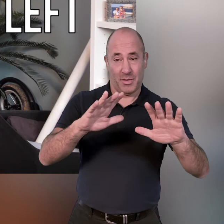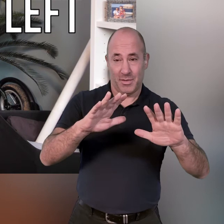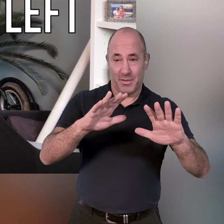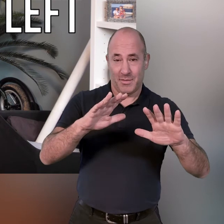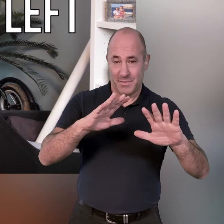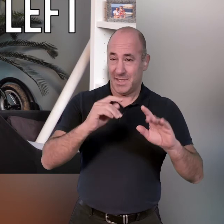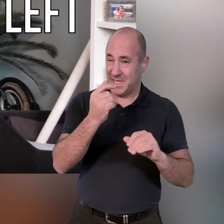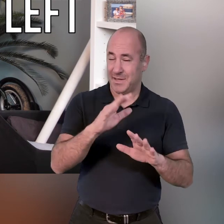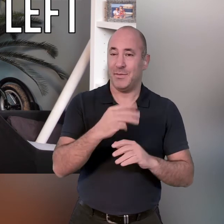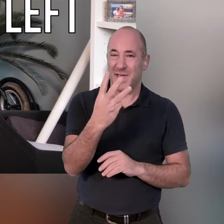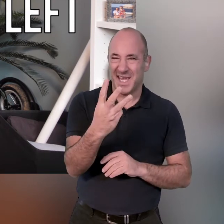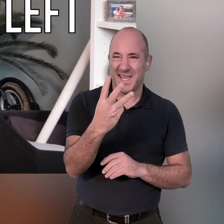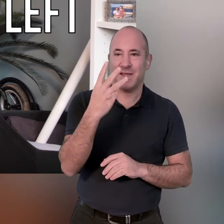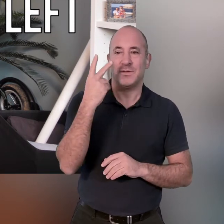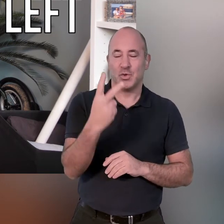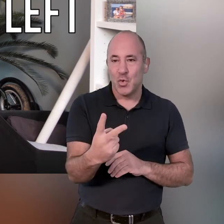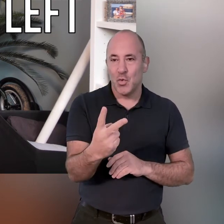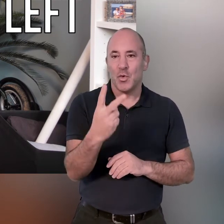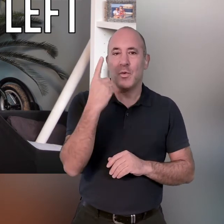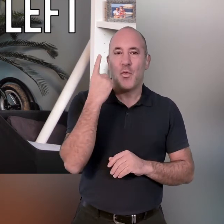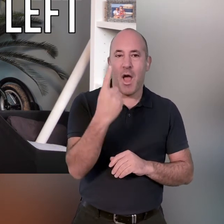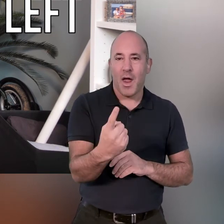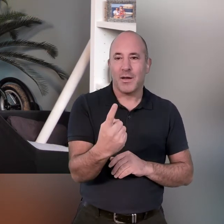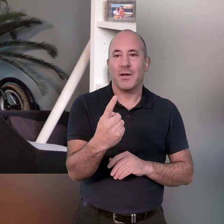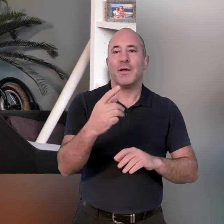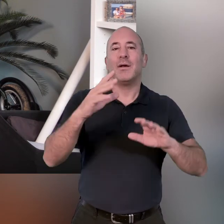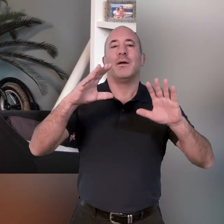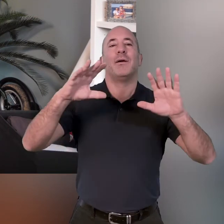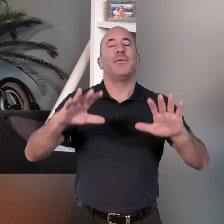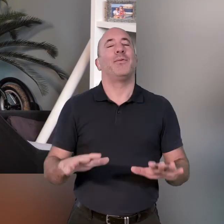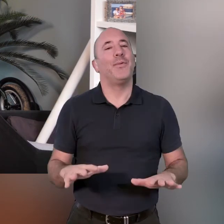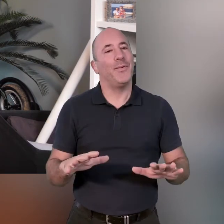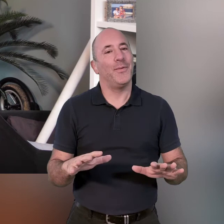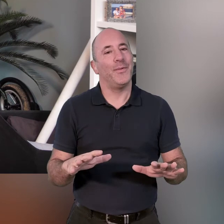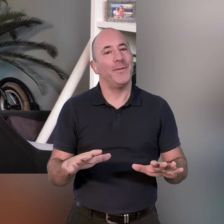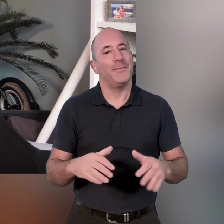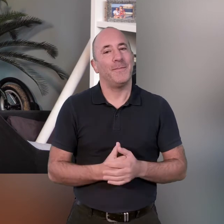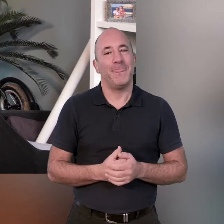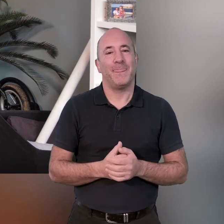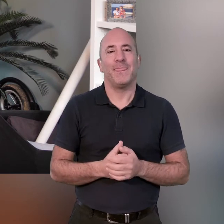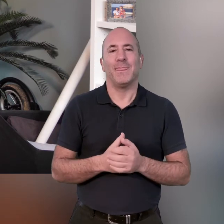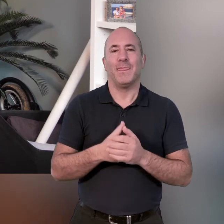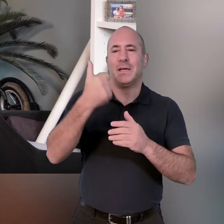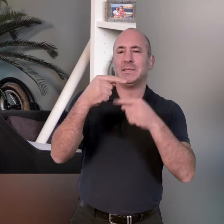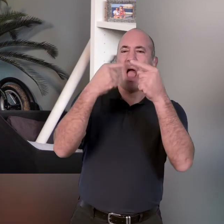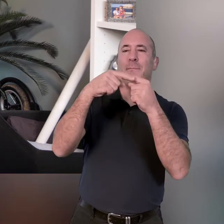Excellent. Keep it going, keep it going. 3, 2, 1. Resting there. Okay, I'm